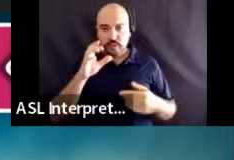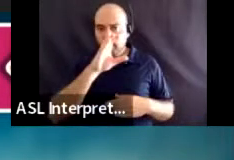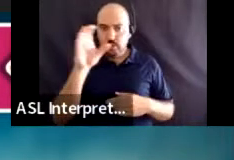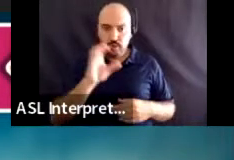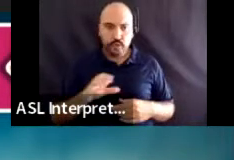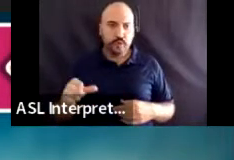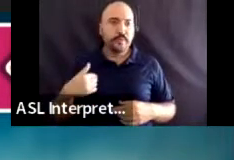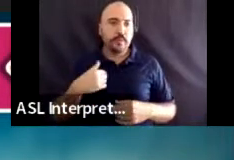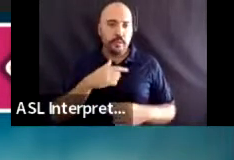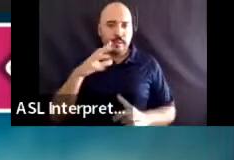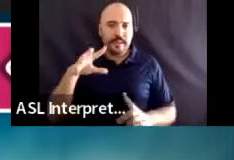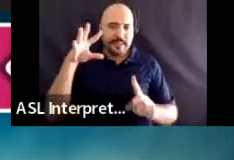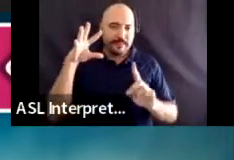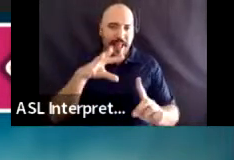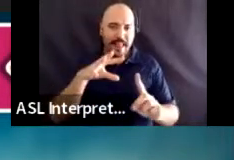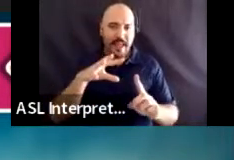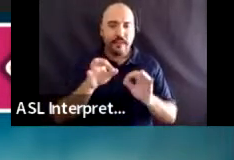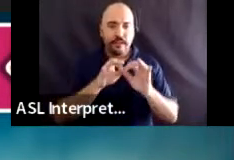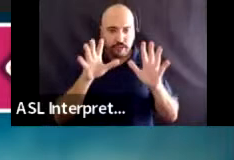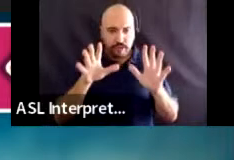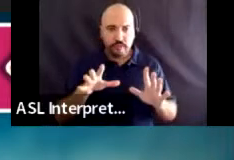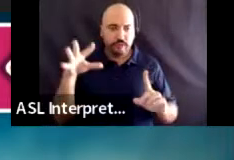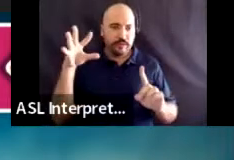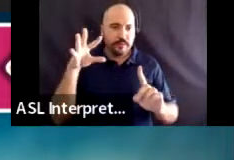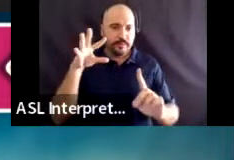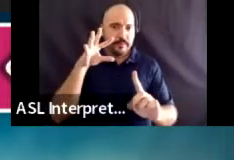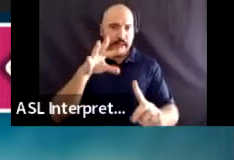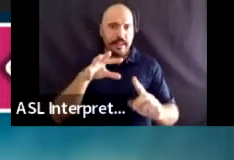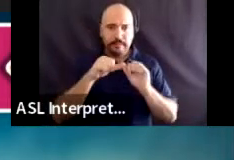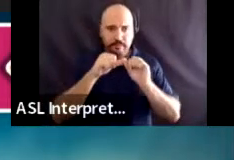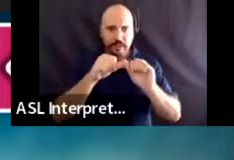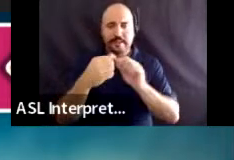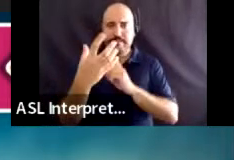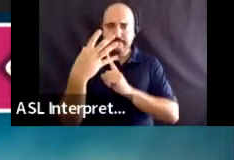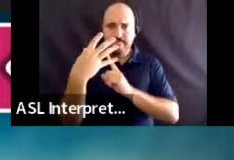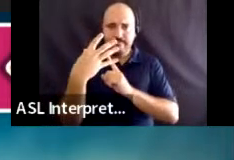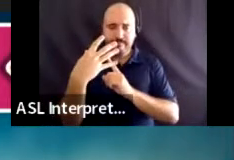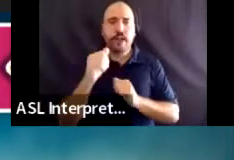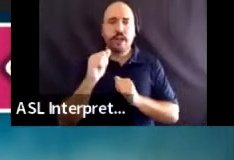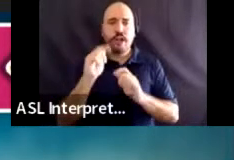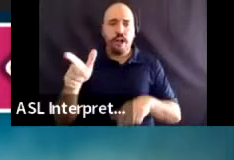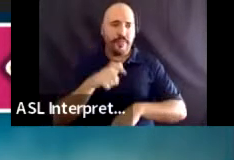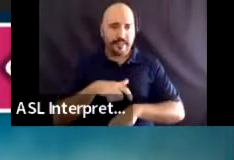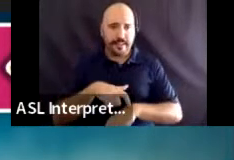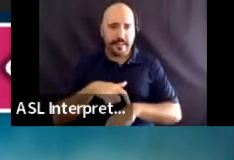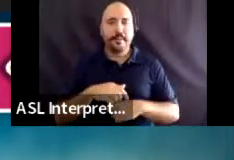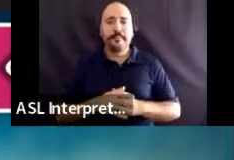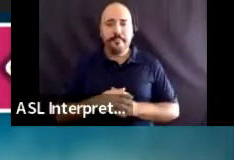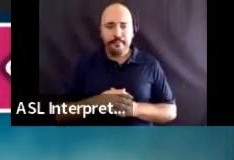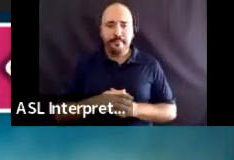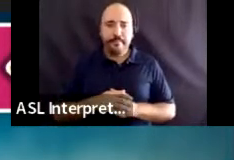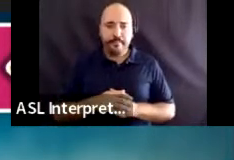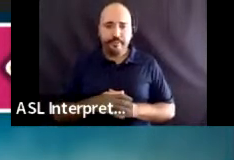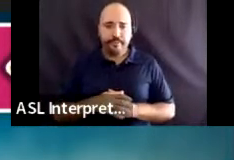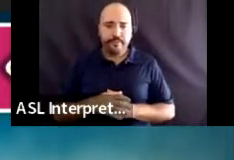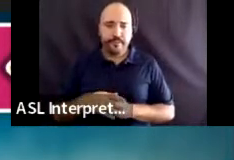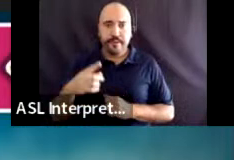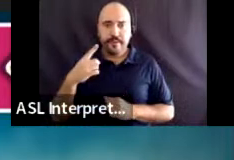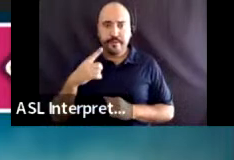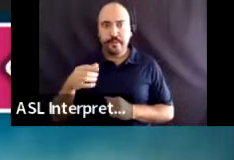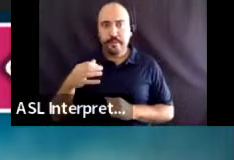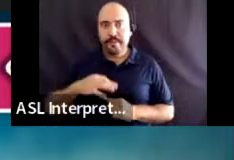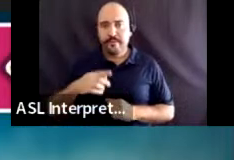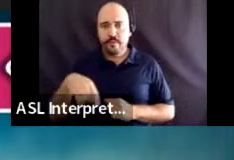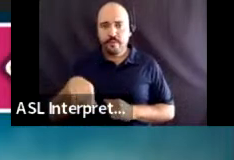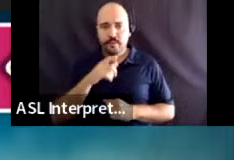we will be spotlighting the interpreters so they are persistent on screen at all times for the benefit of those